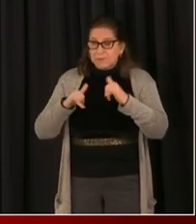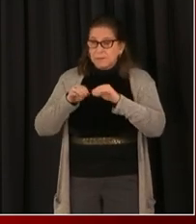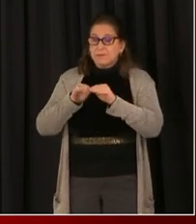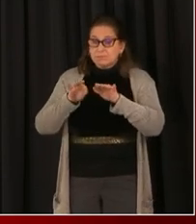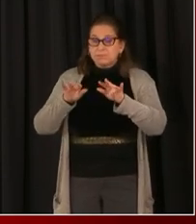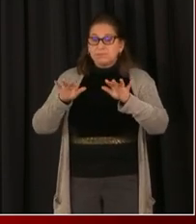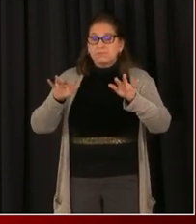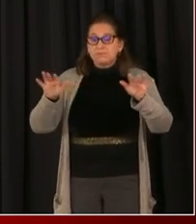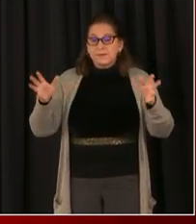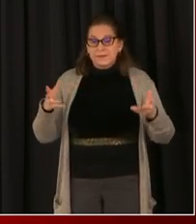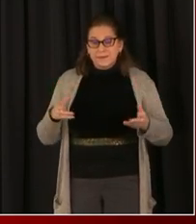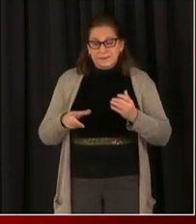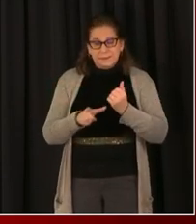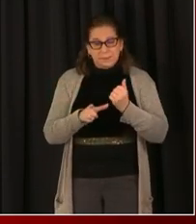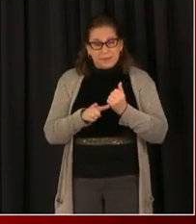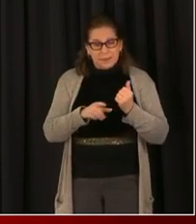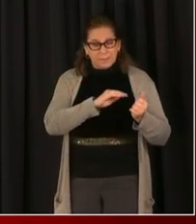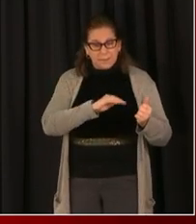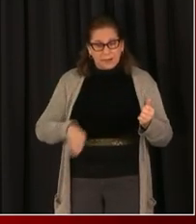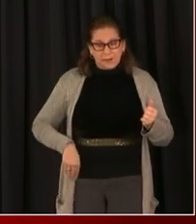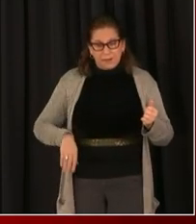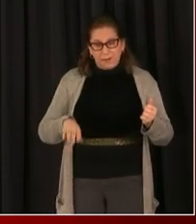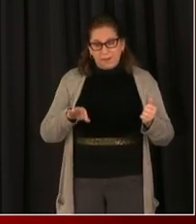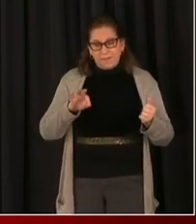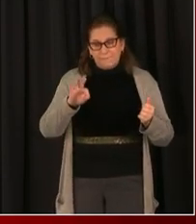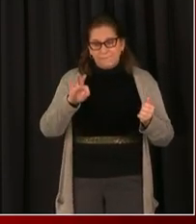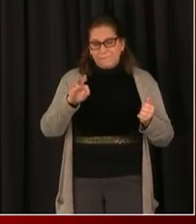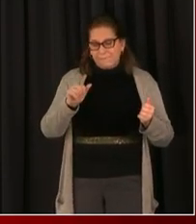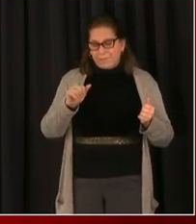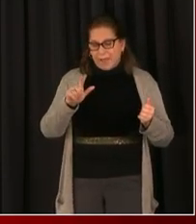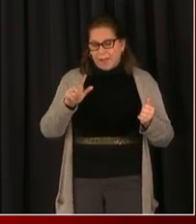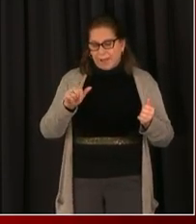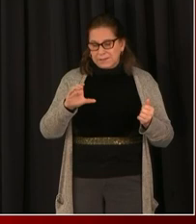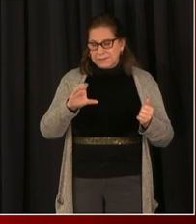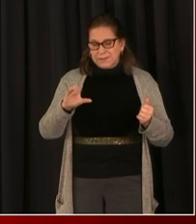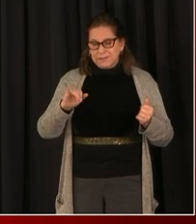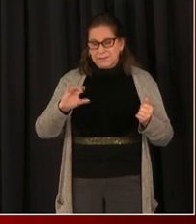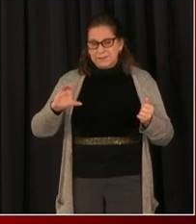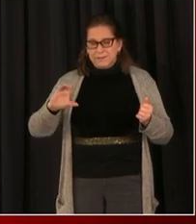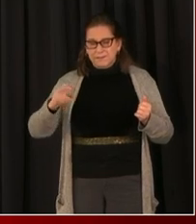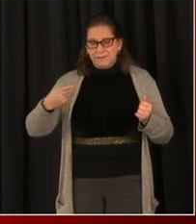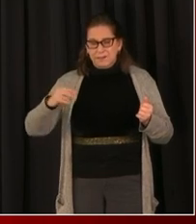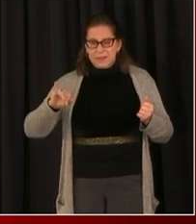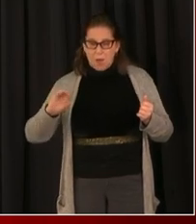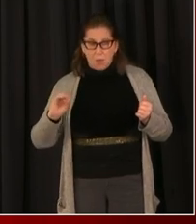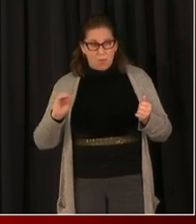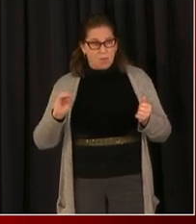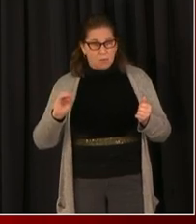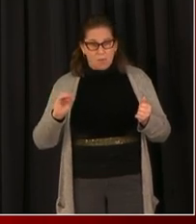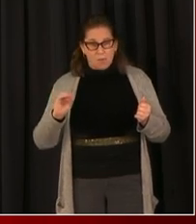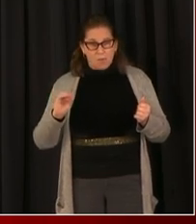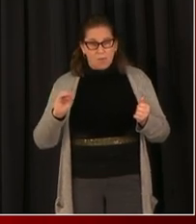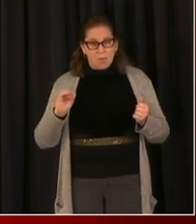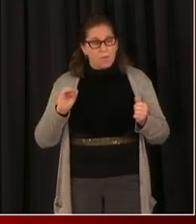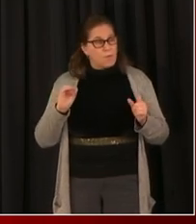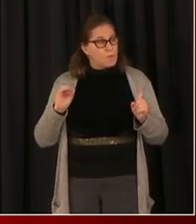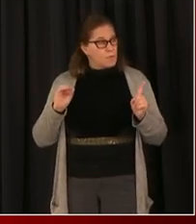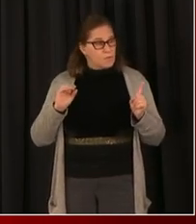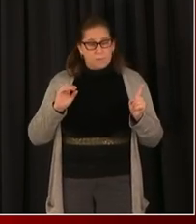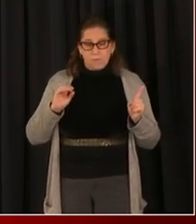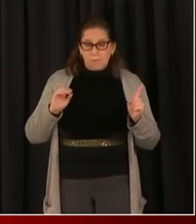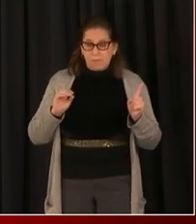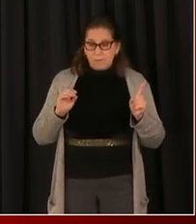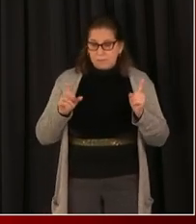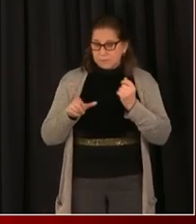Mayor Falchicchio and I had some conversations with some of our key stakeholders last week, and his statement resonates and rings true